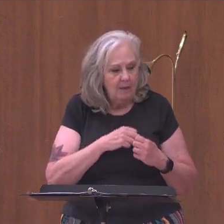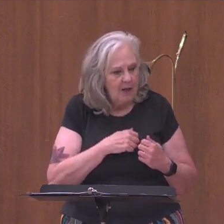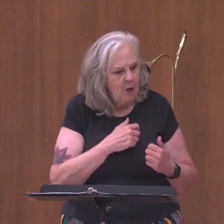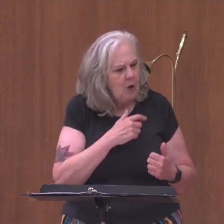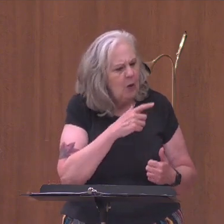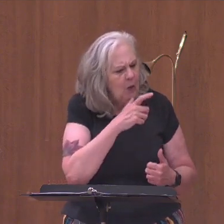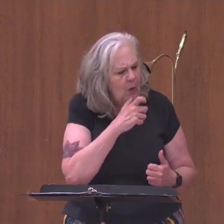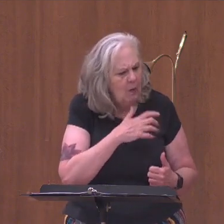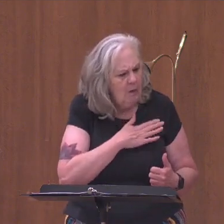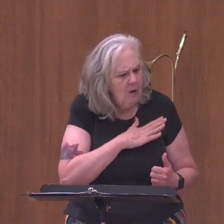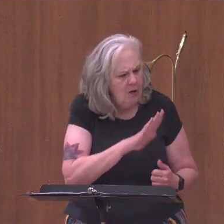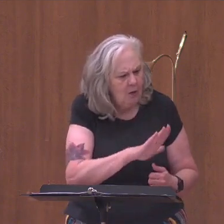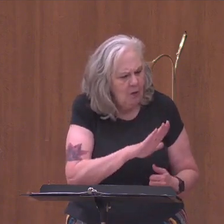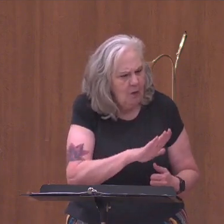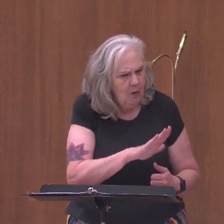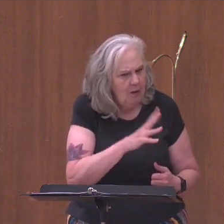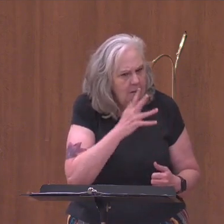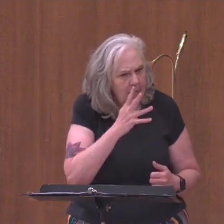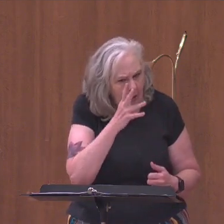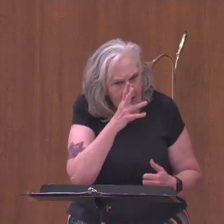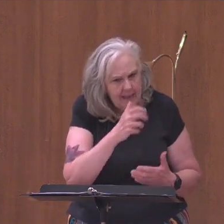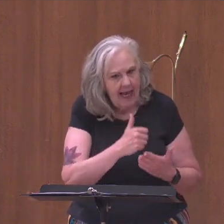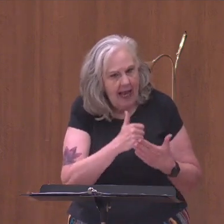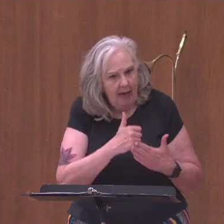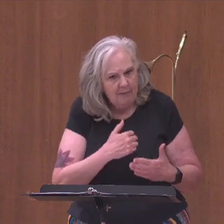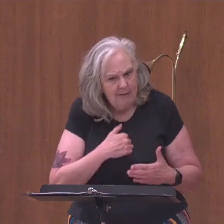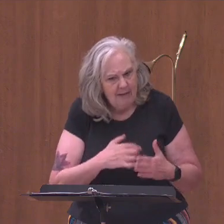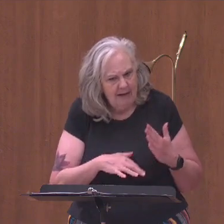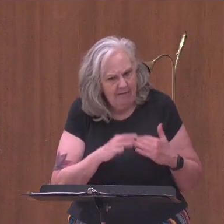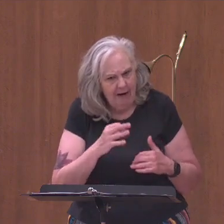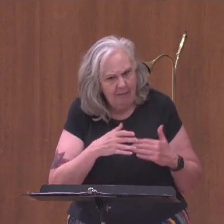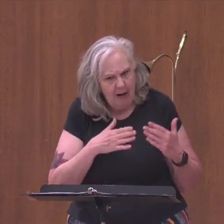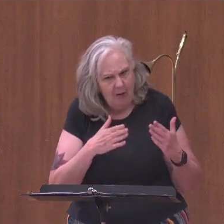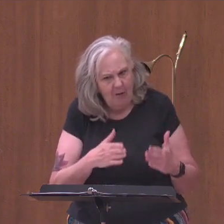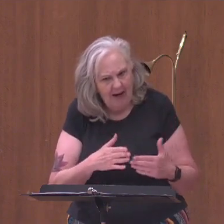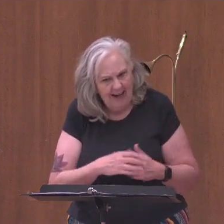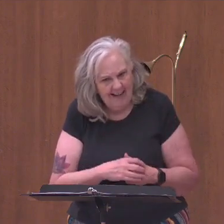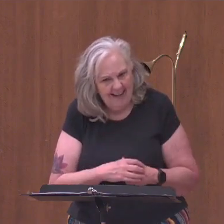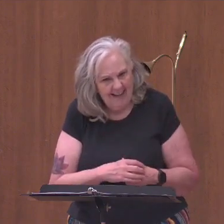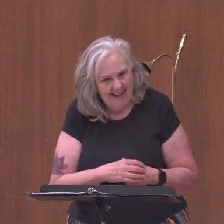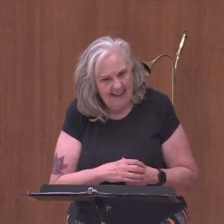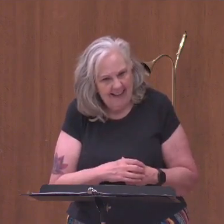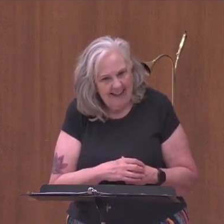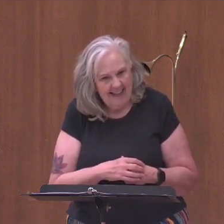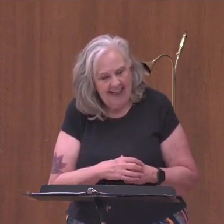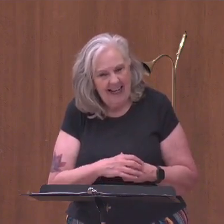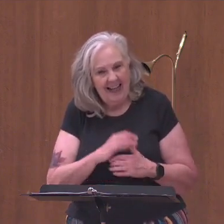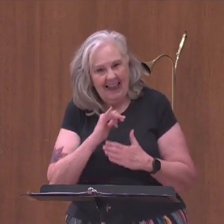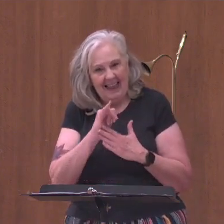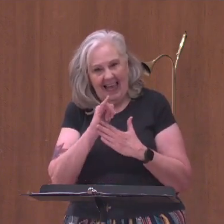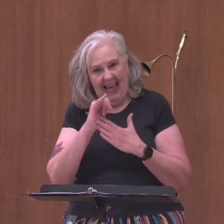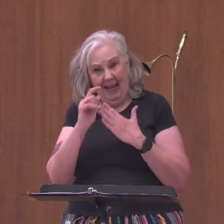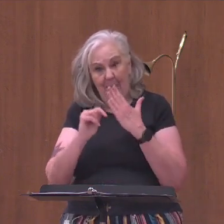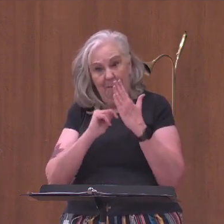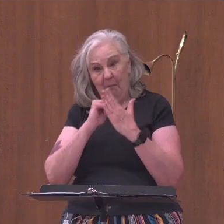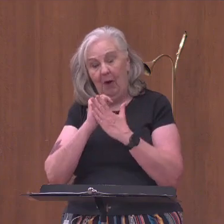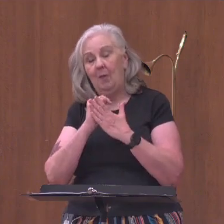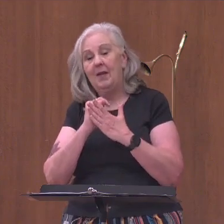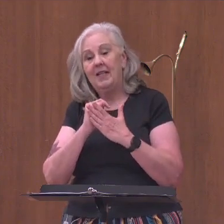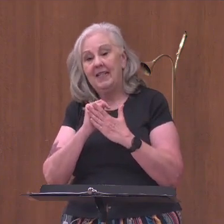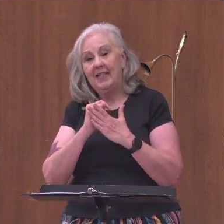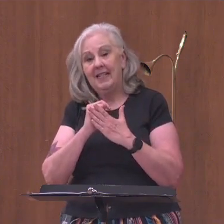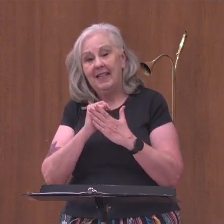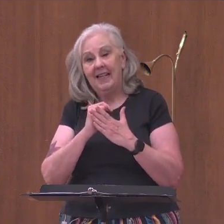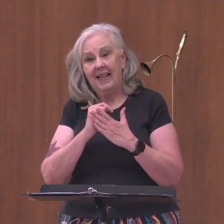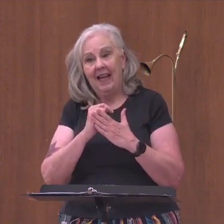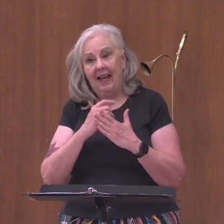my parents were, and helped me find my way back. That moment of